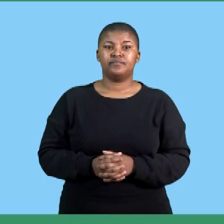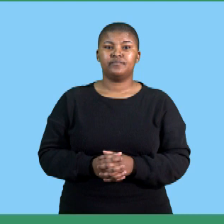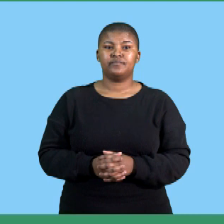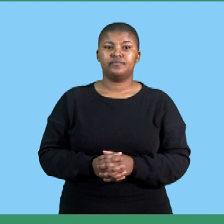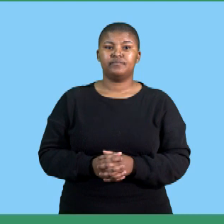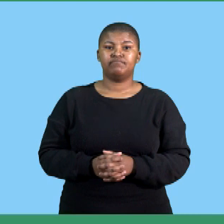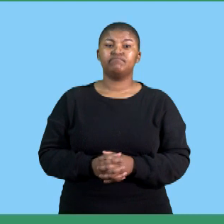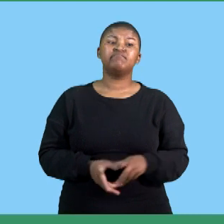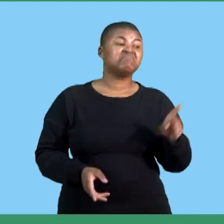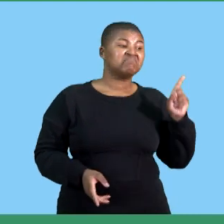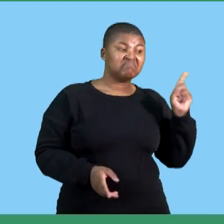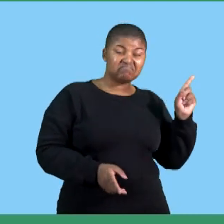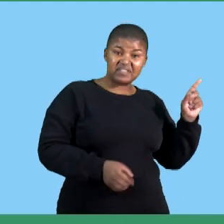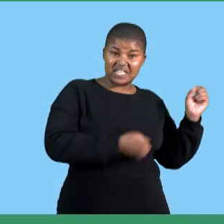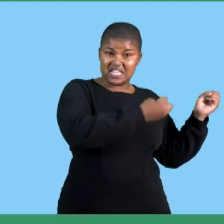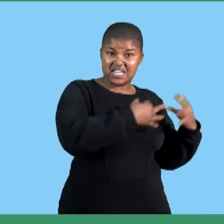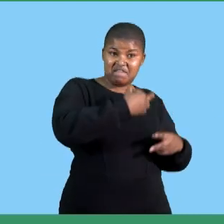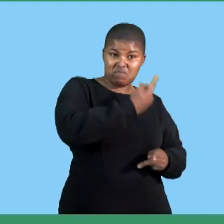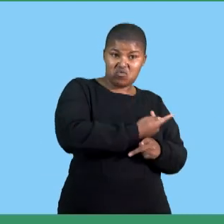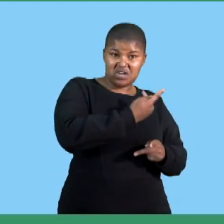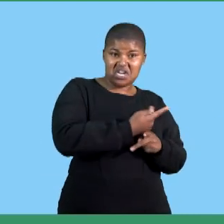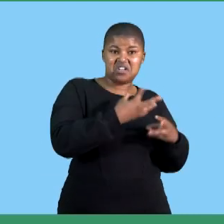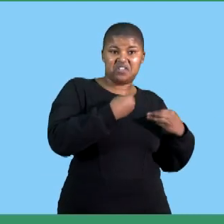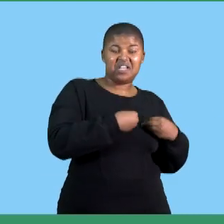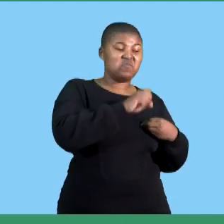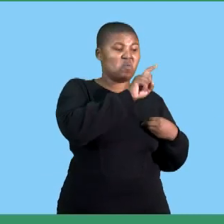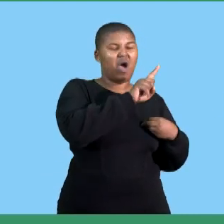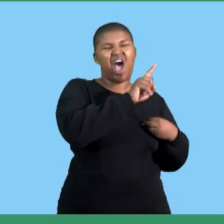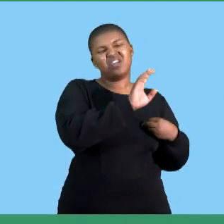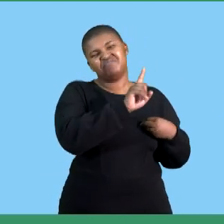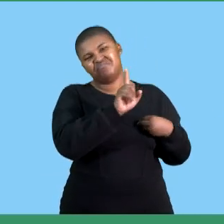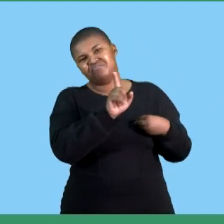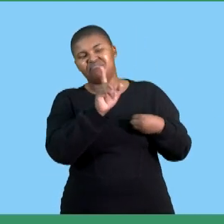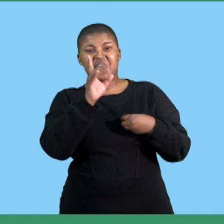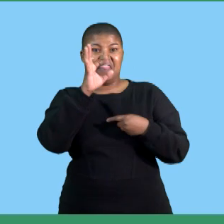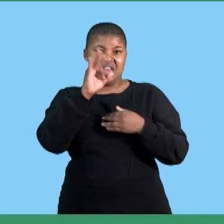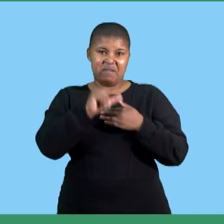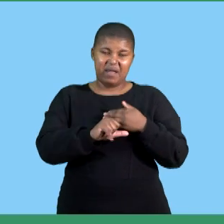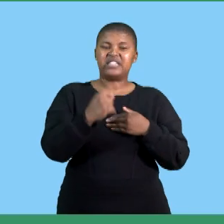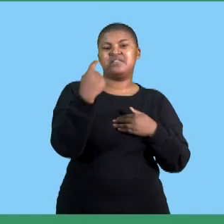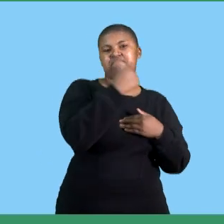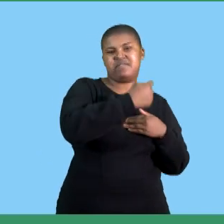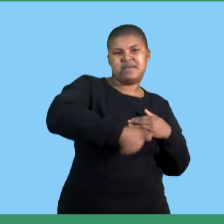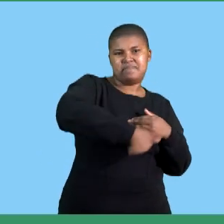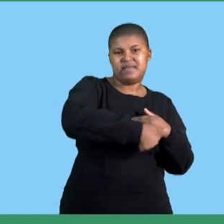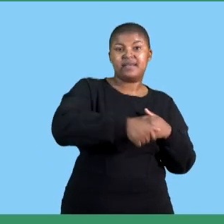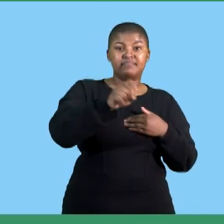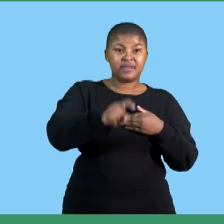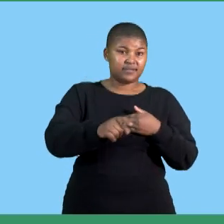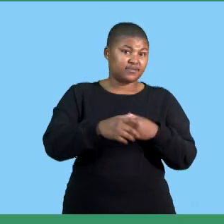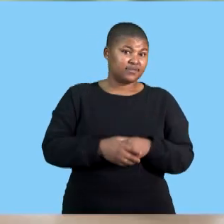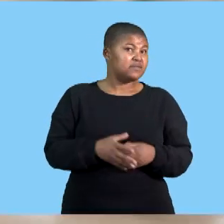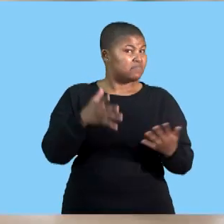suppliers normally allow businesses between 1 to 3 months to settle their debts. So if we have a trade agreement